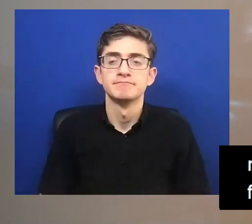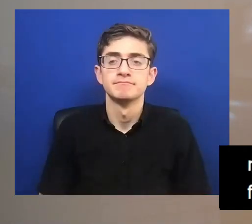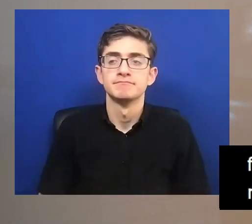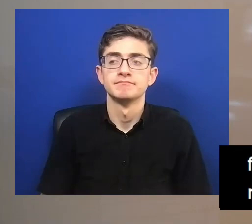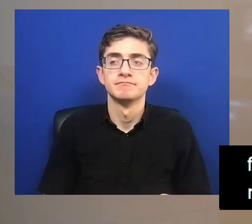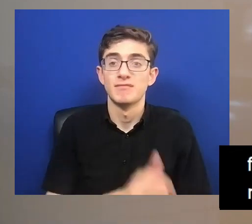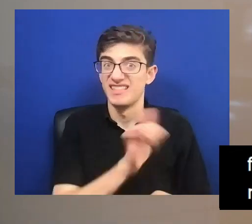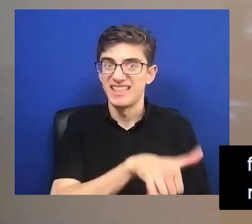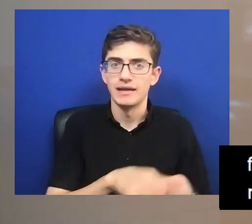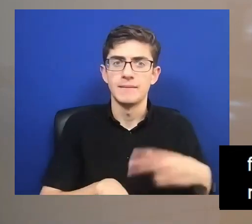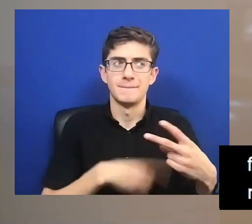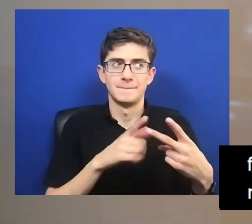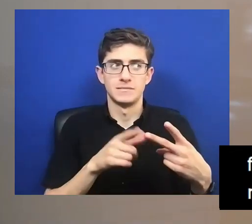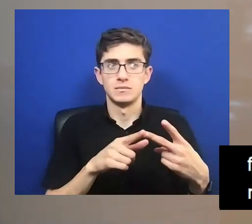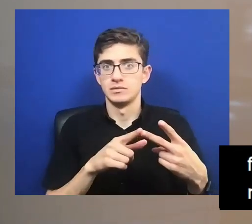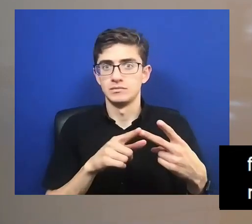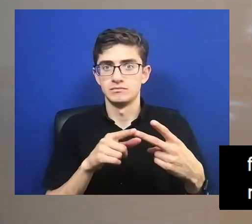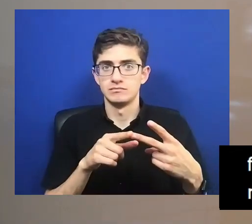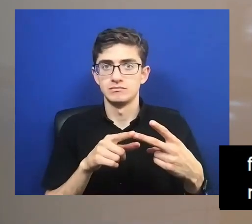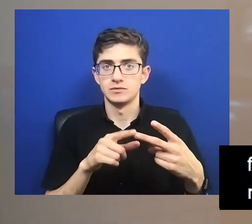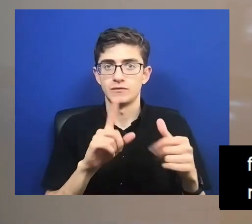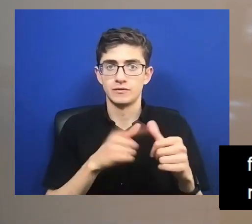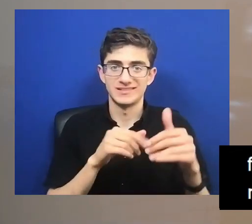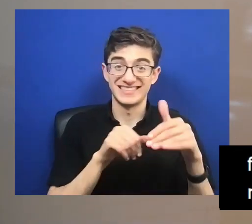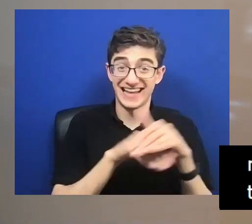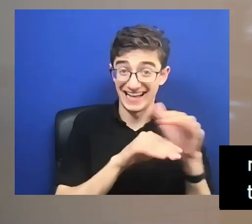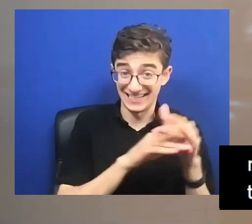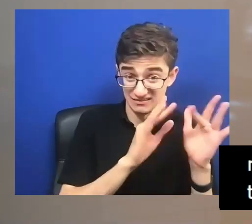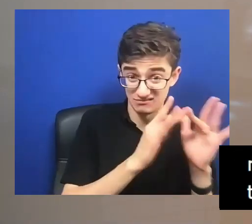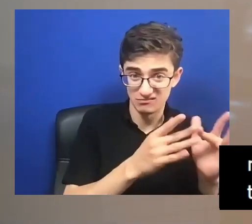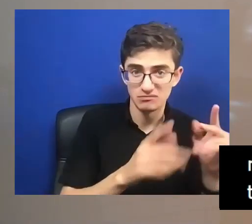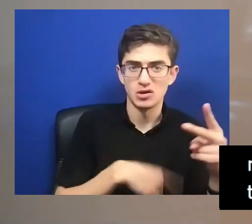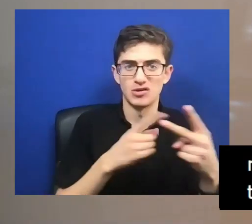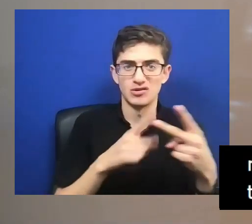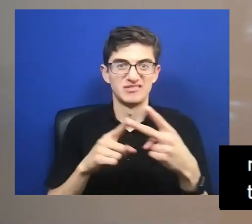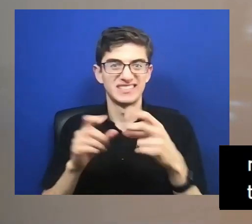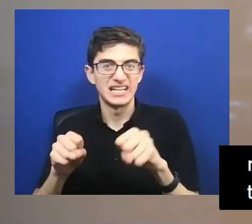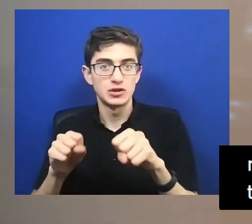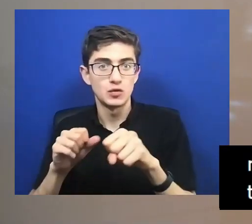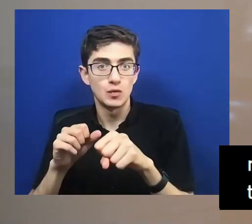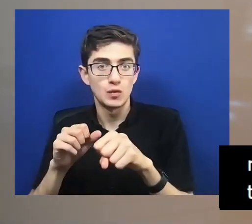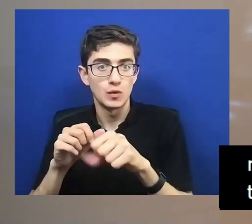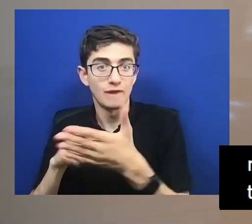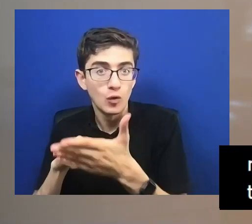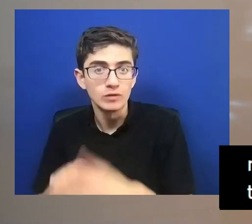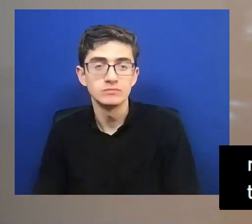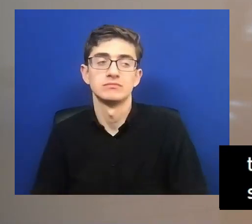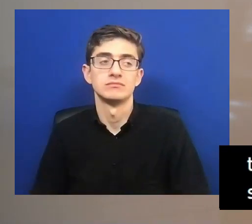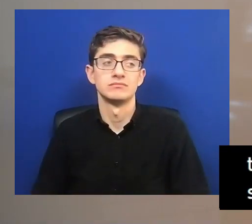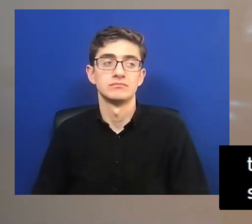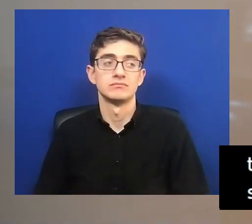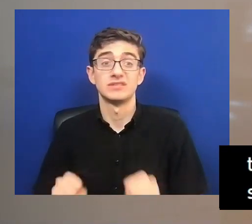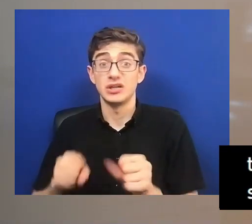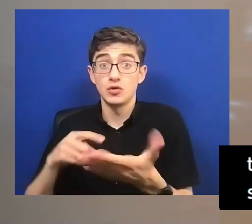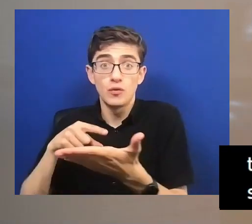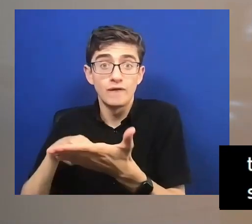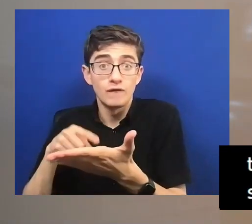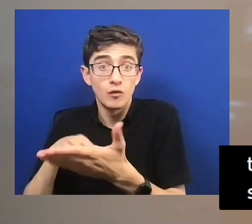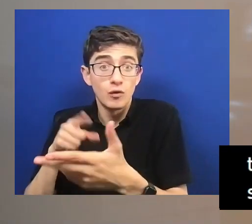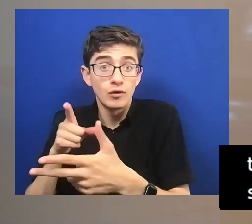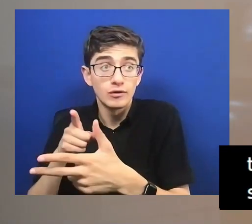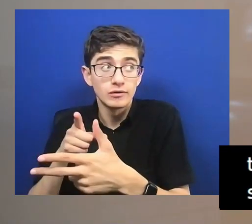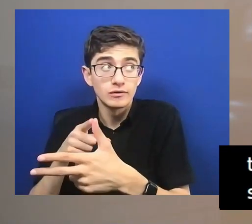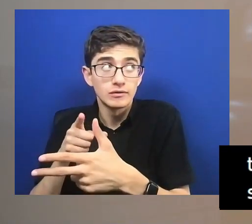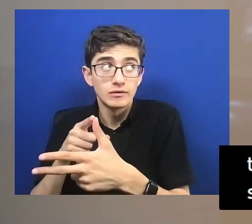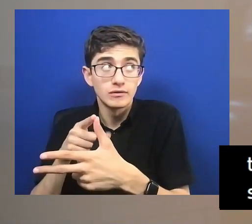the ability to pay for a light bill. It was the ability to pay for your hardware, right? So whether it's a phone or a laptop, and if it's broken, being